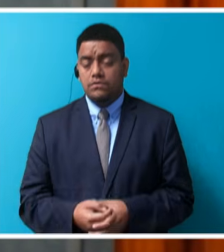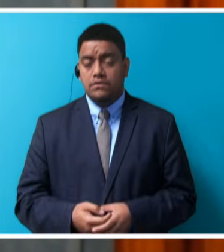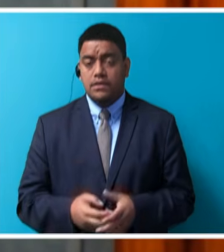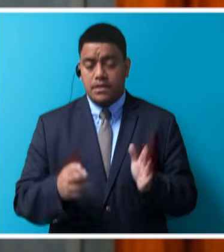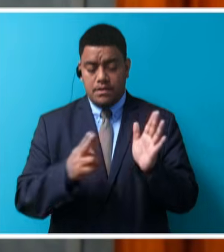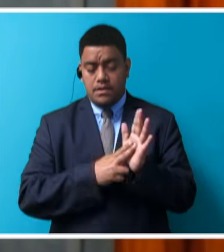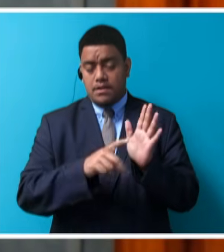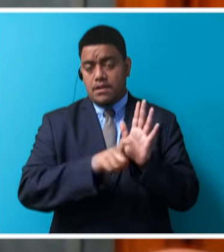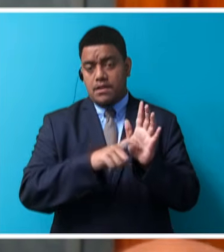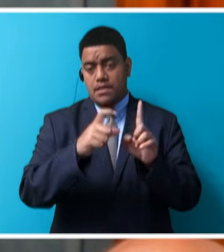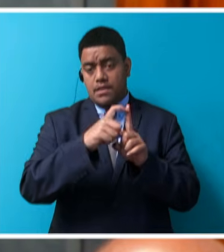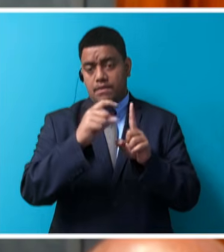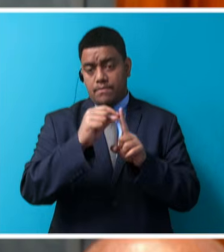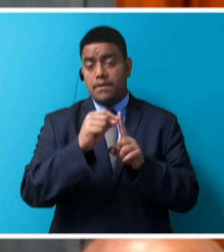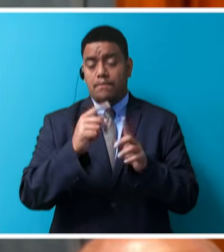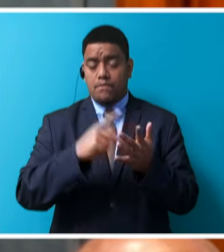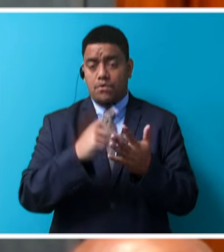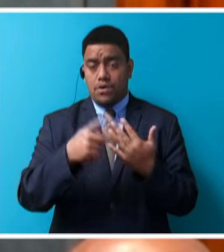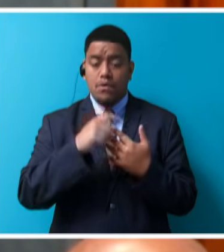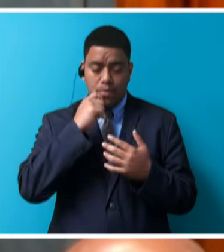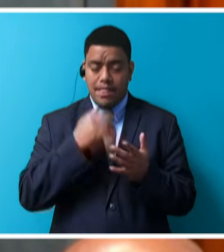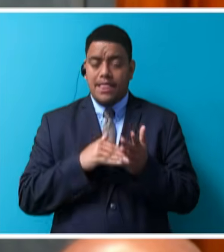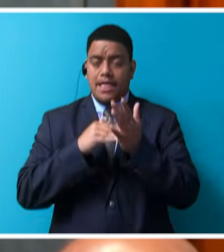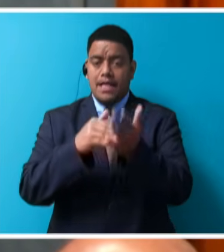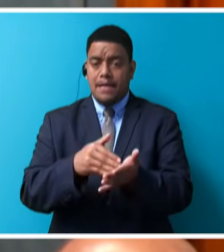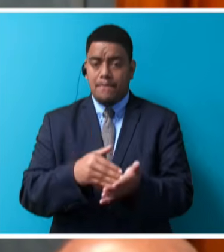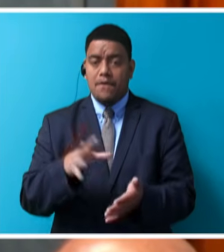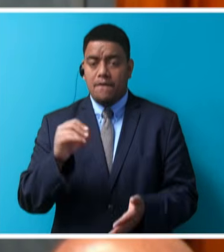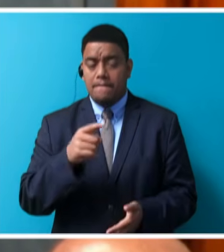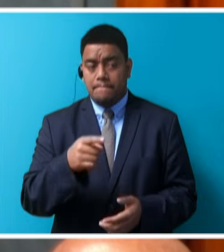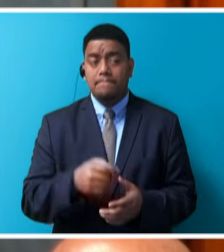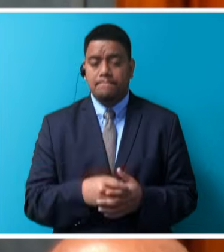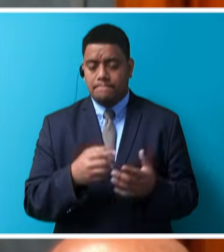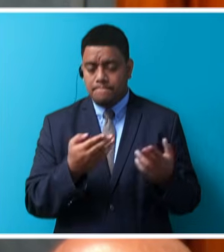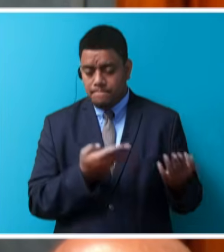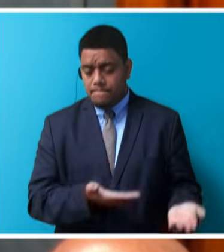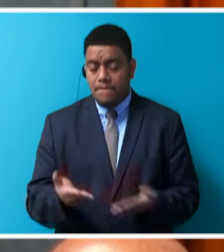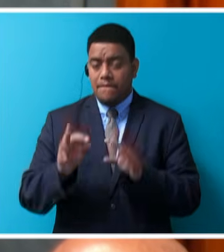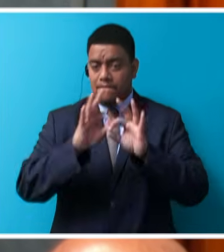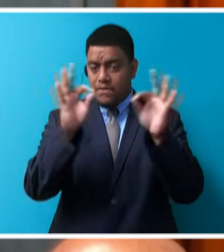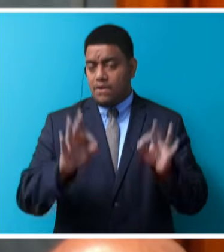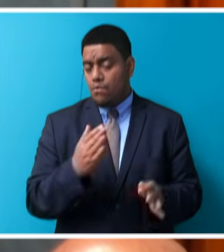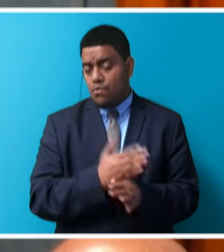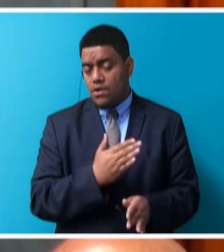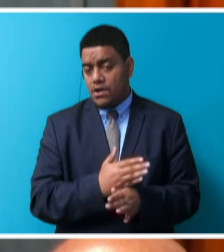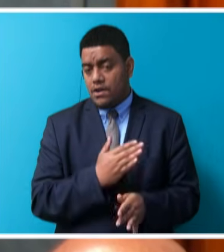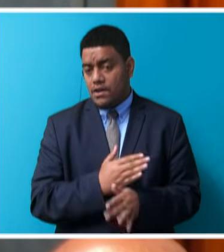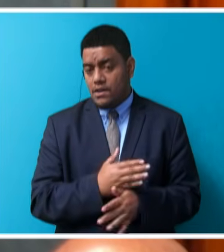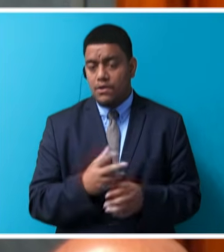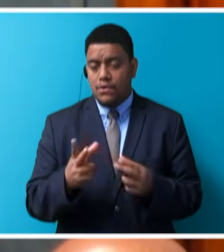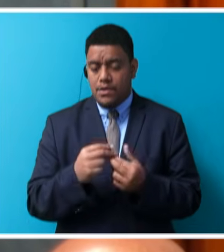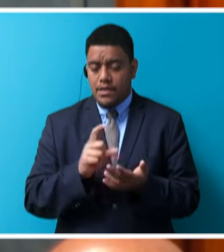NRDP work program will include the development of an implementation framework with